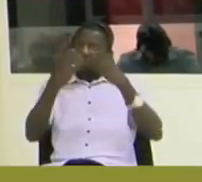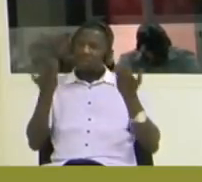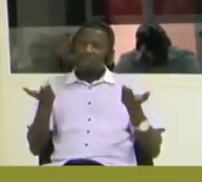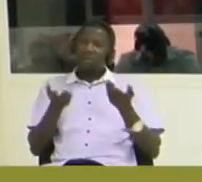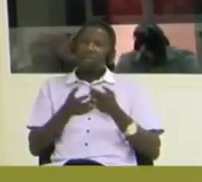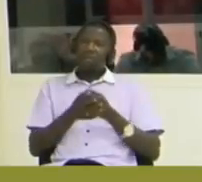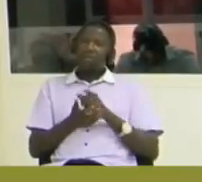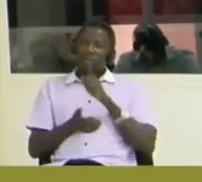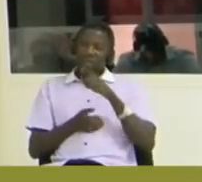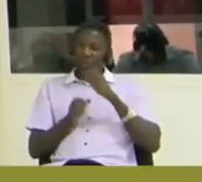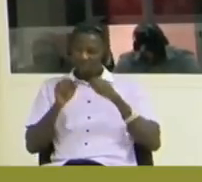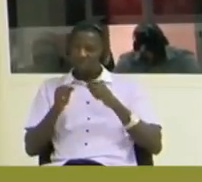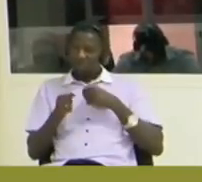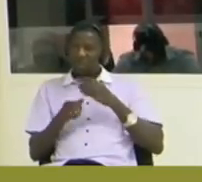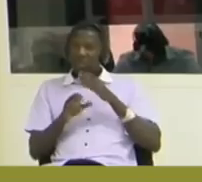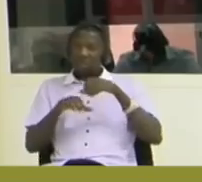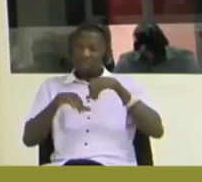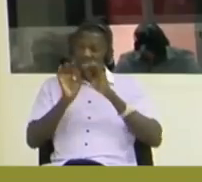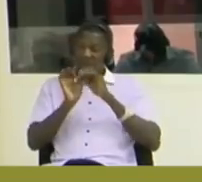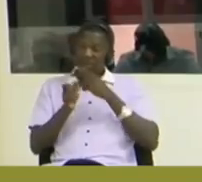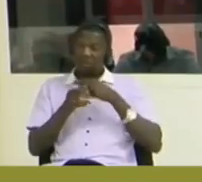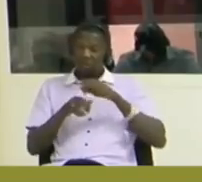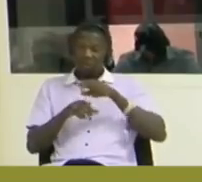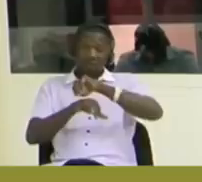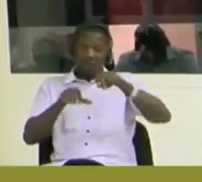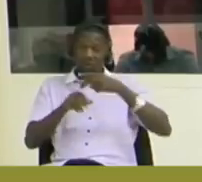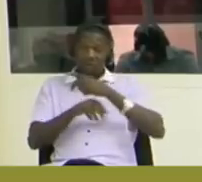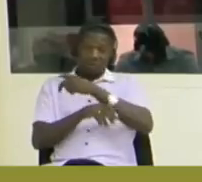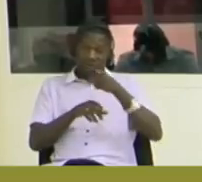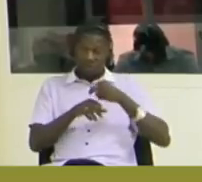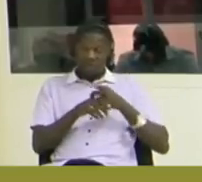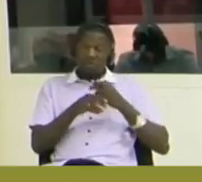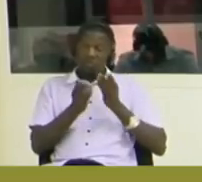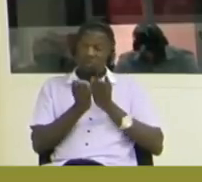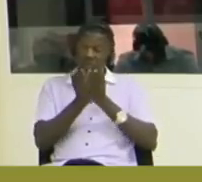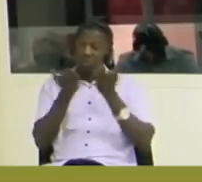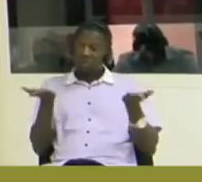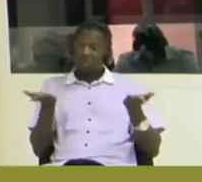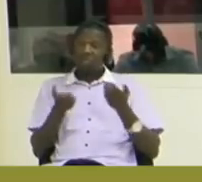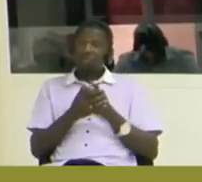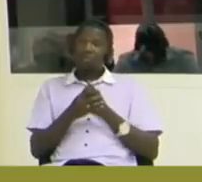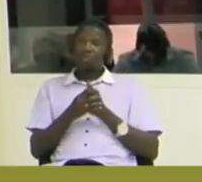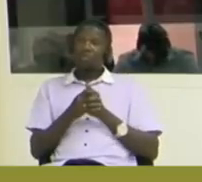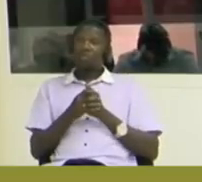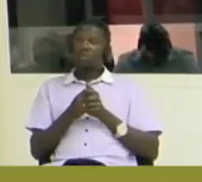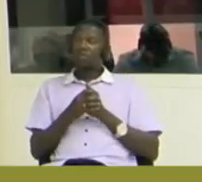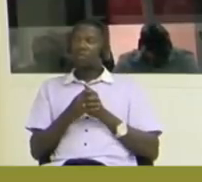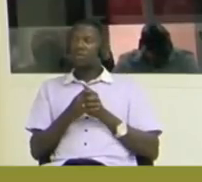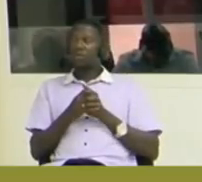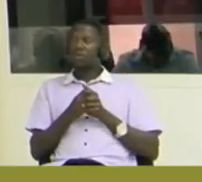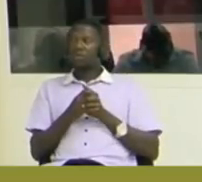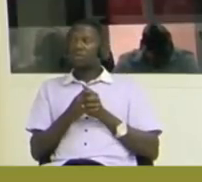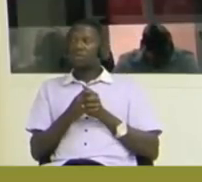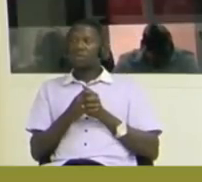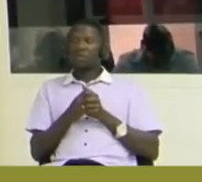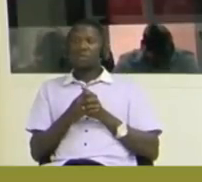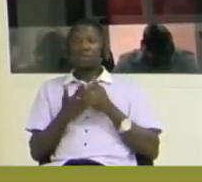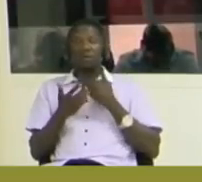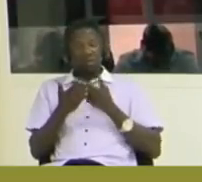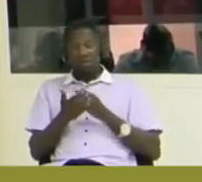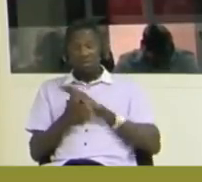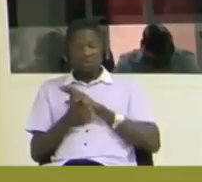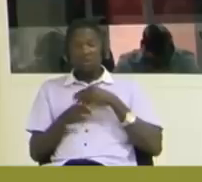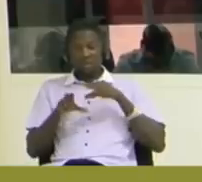you just talked about? Yes, but remember, it takes a lot. Answer the question. Please, if you don't allow me, you would not